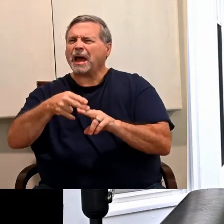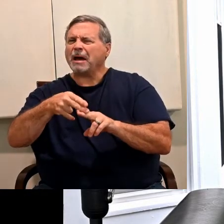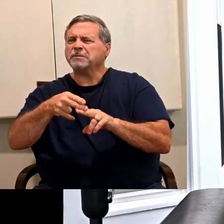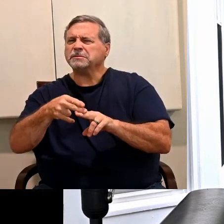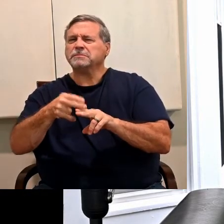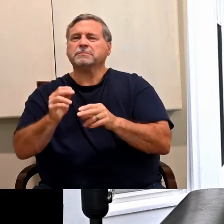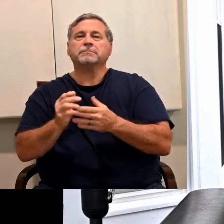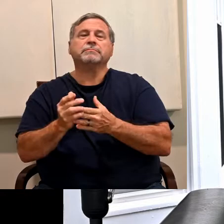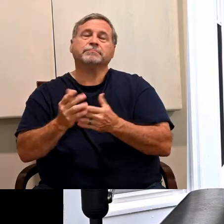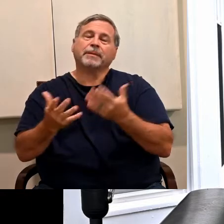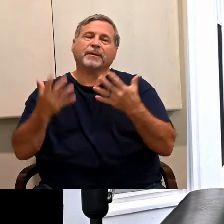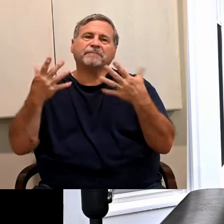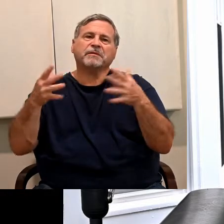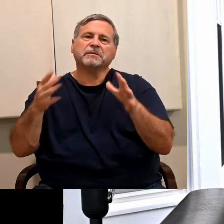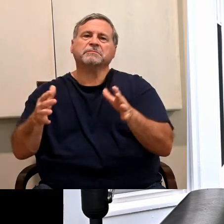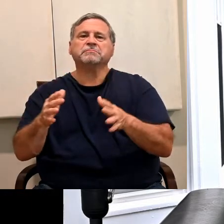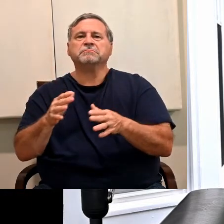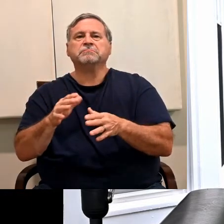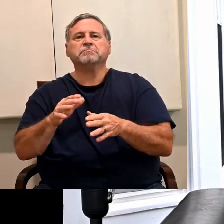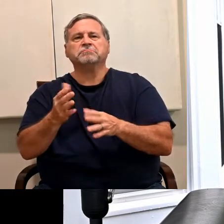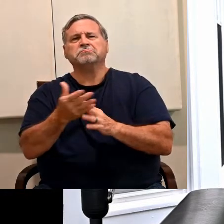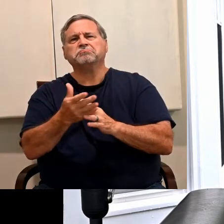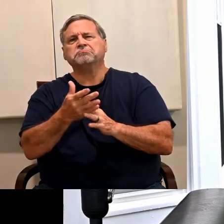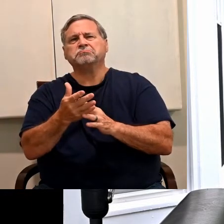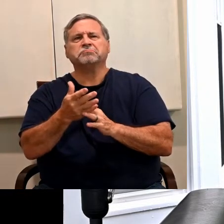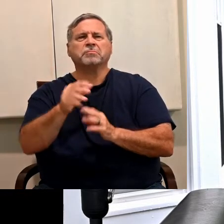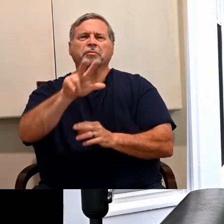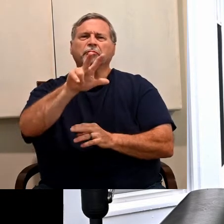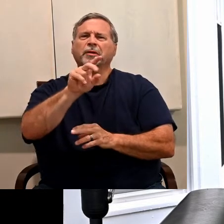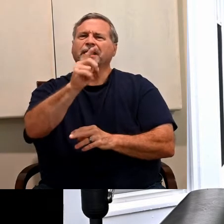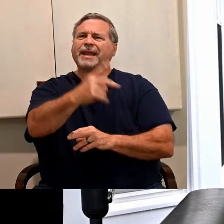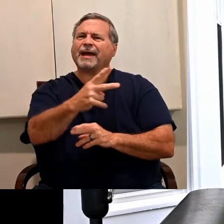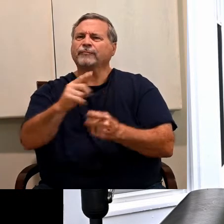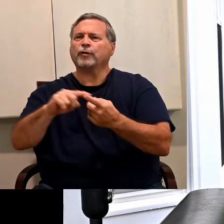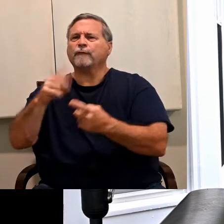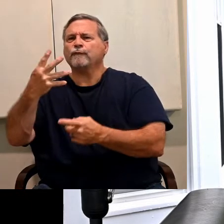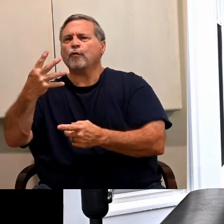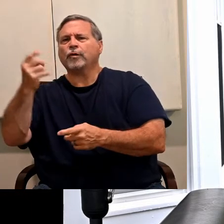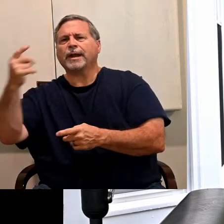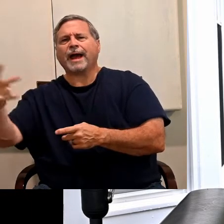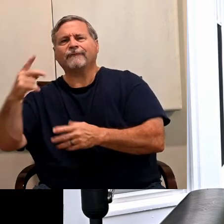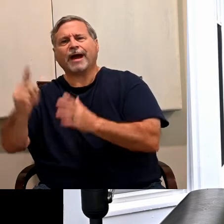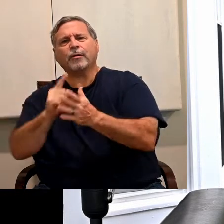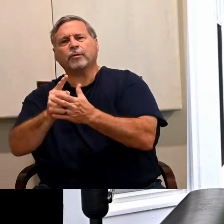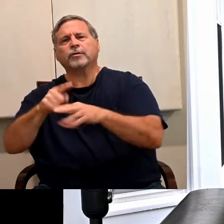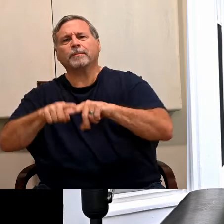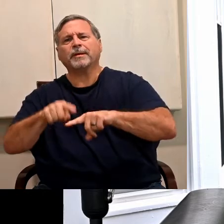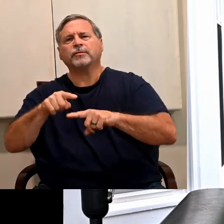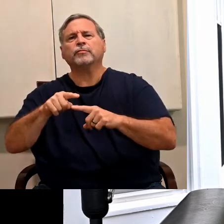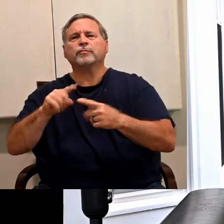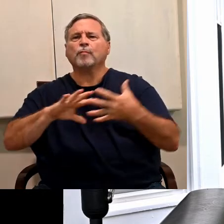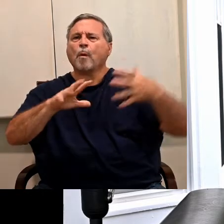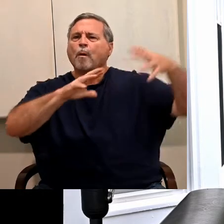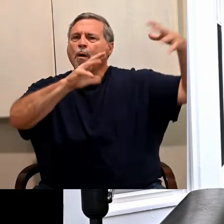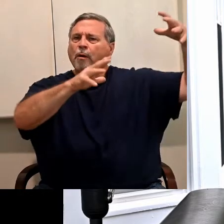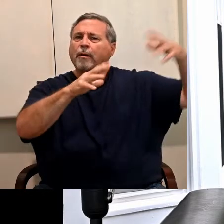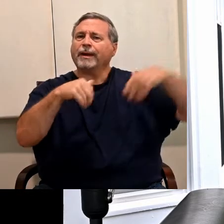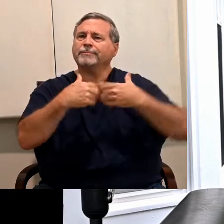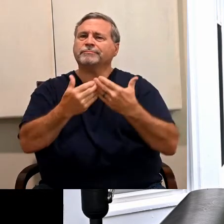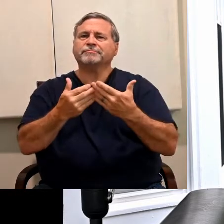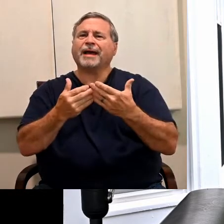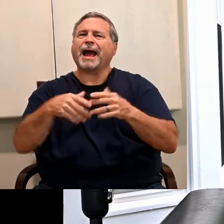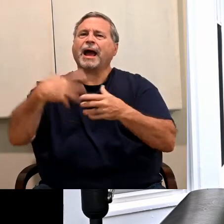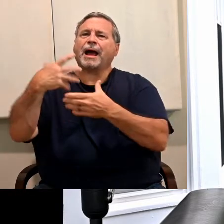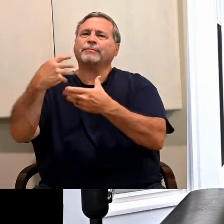they're usually about 5 pounds. And you could expect that to be done between 3.5 and 4.5 hours, depending on your smoker